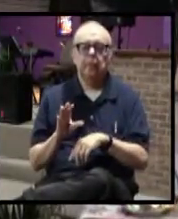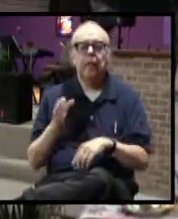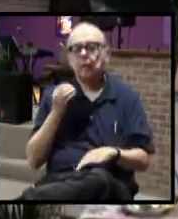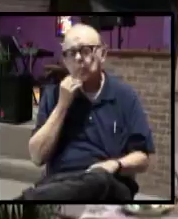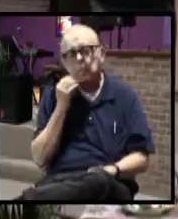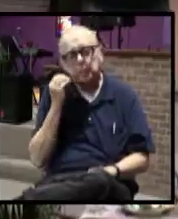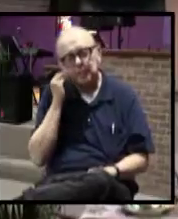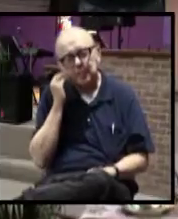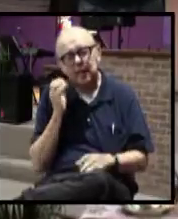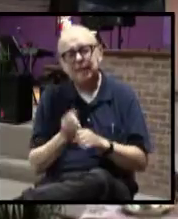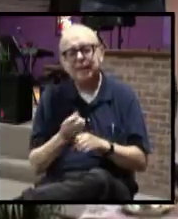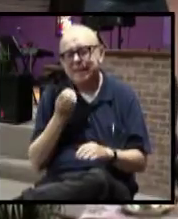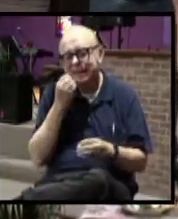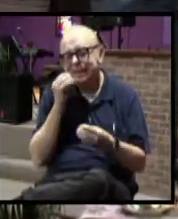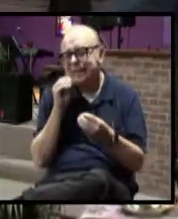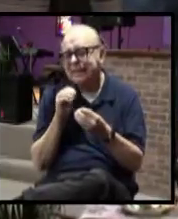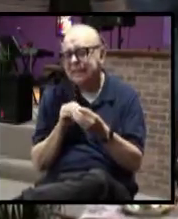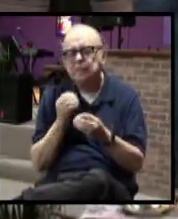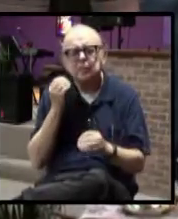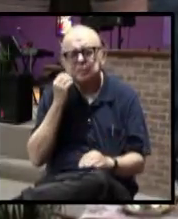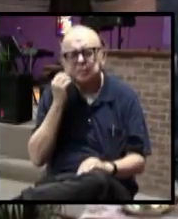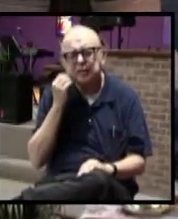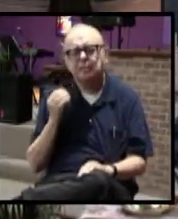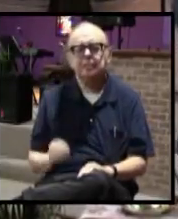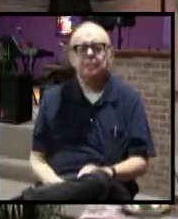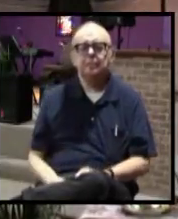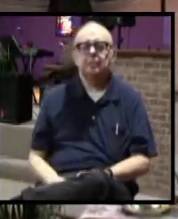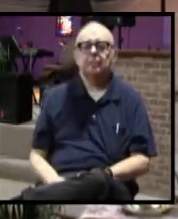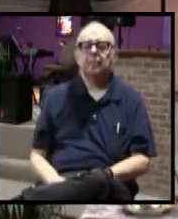somebody would come into there. Okay?